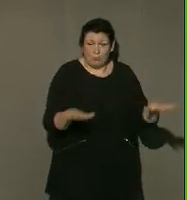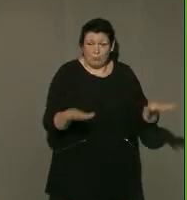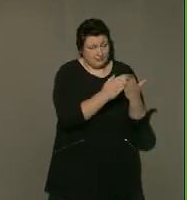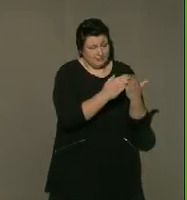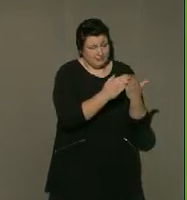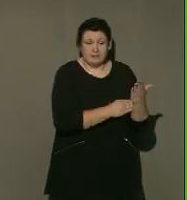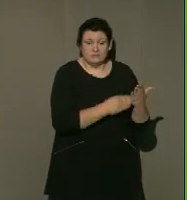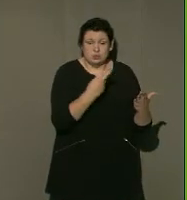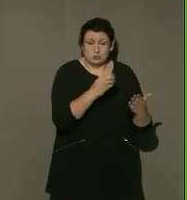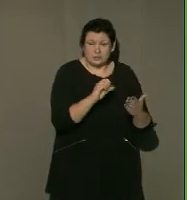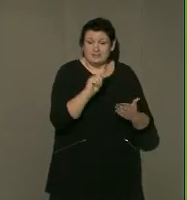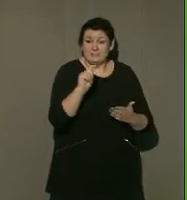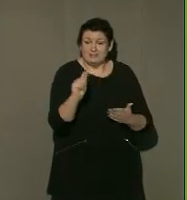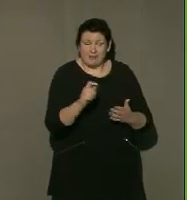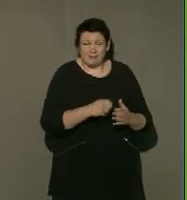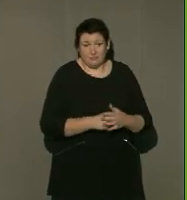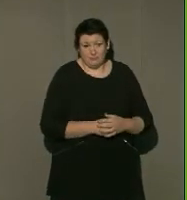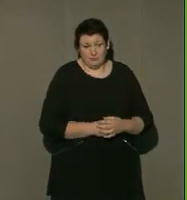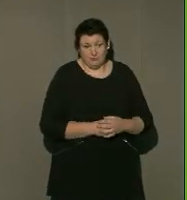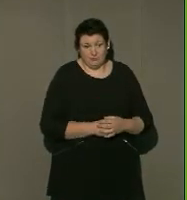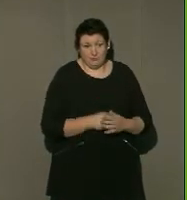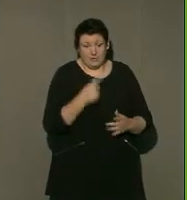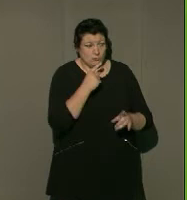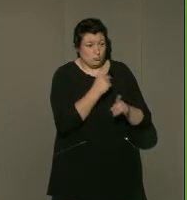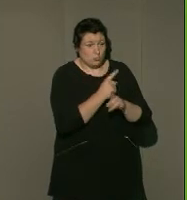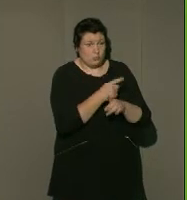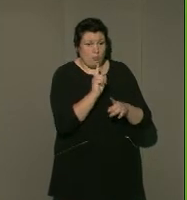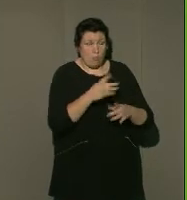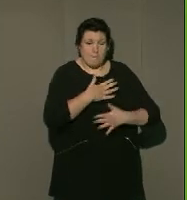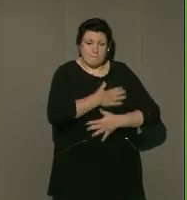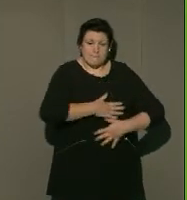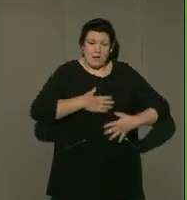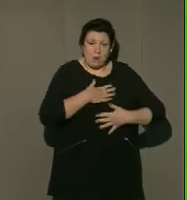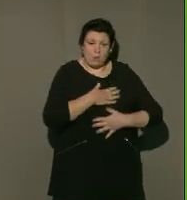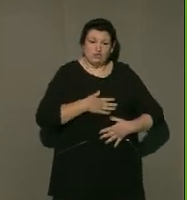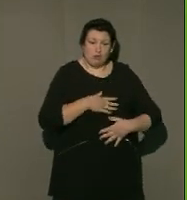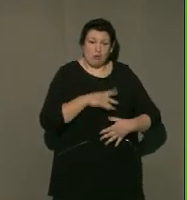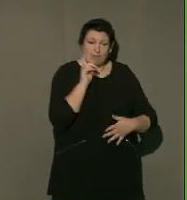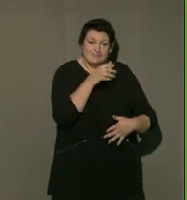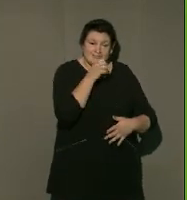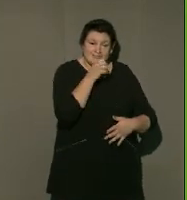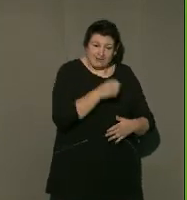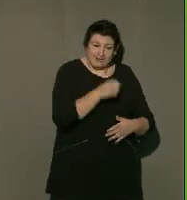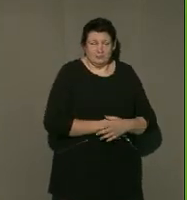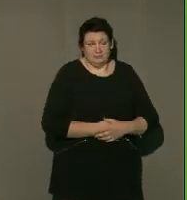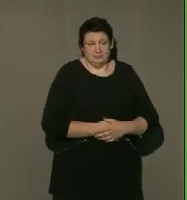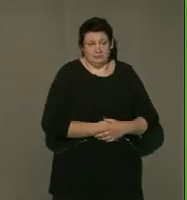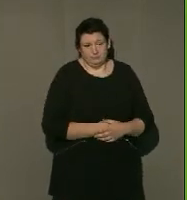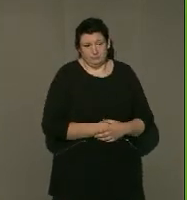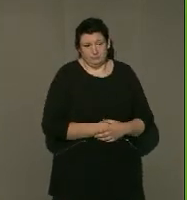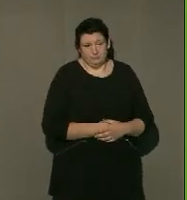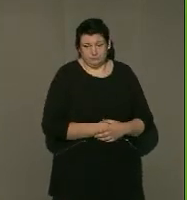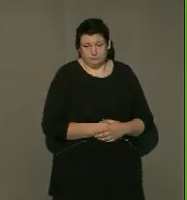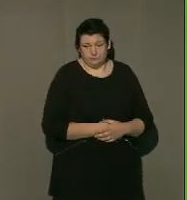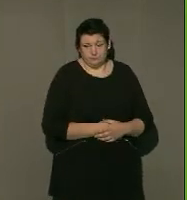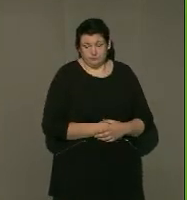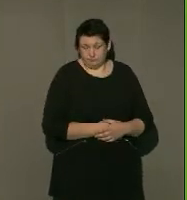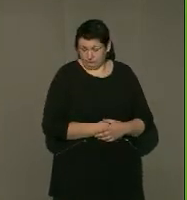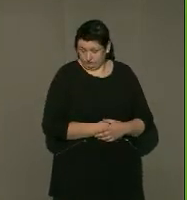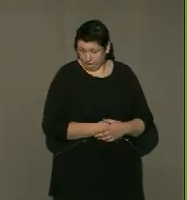2010 and mention of biological sex. A speaker in favour of